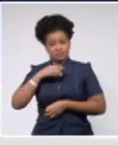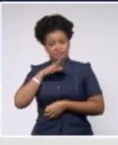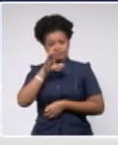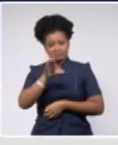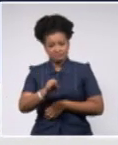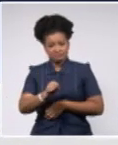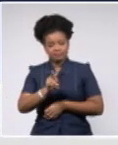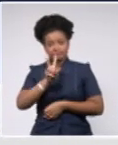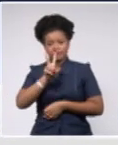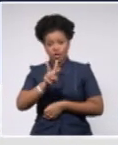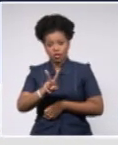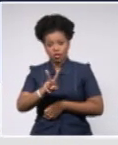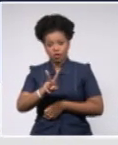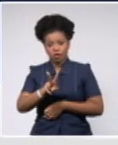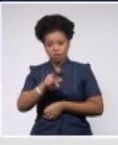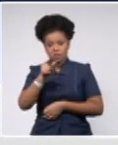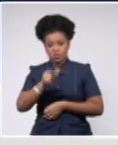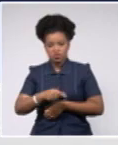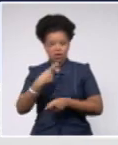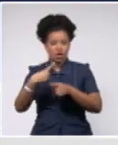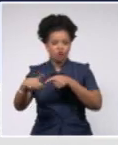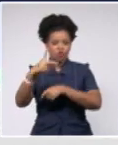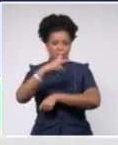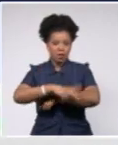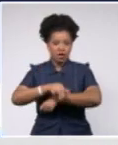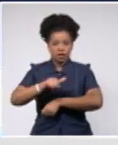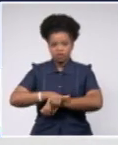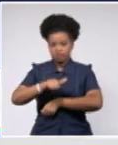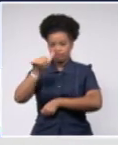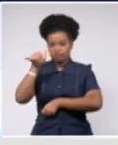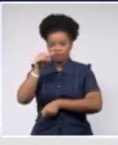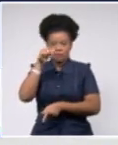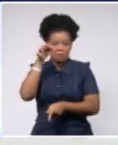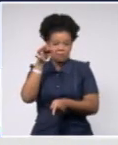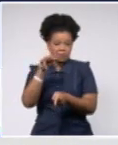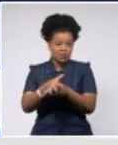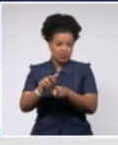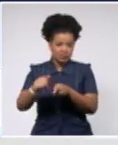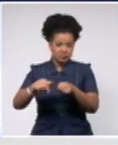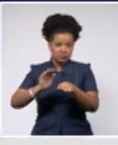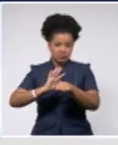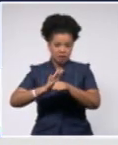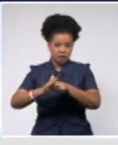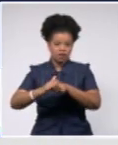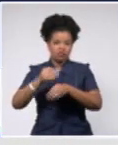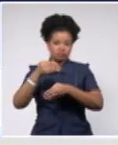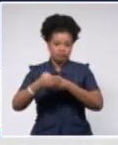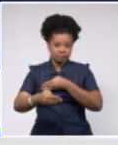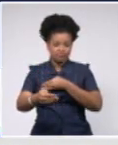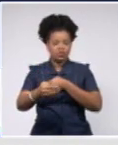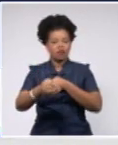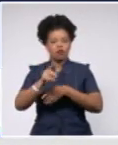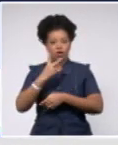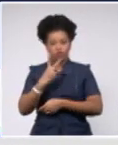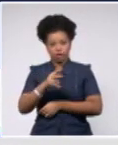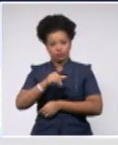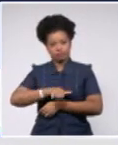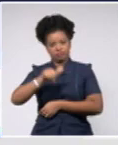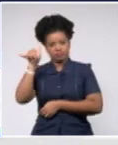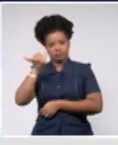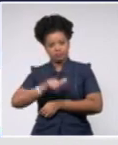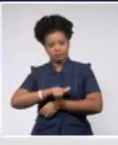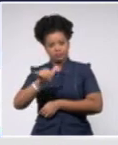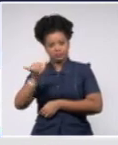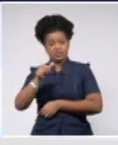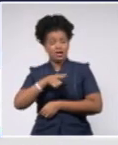Yesterday, 50 people were discharged from hospital. This means that, to date,